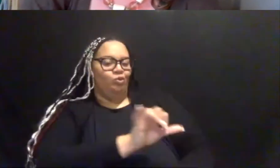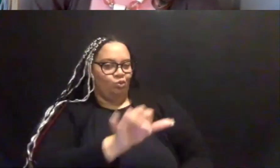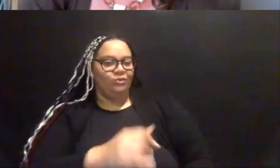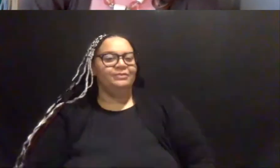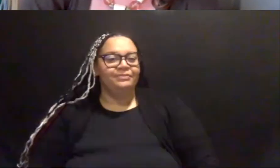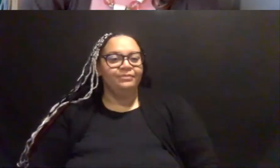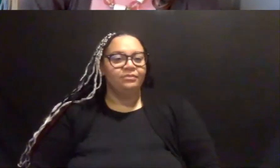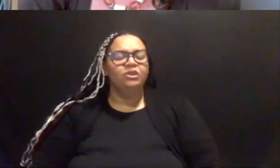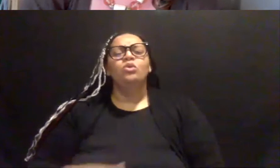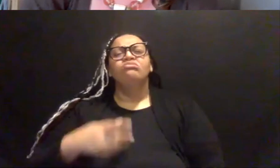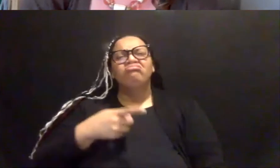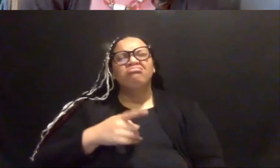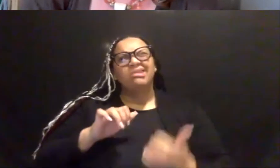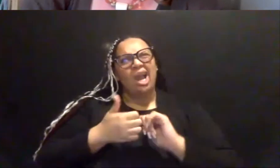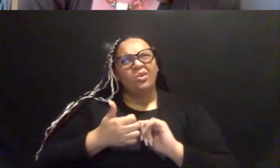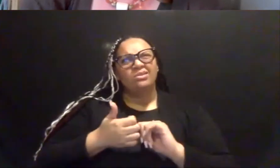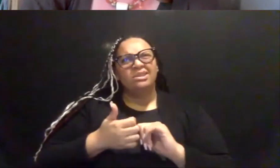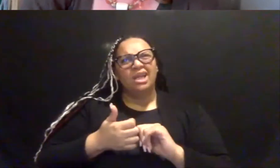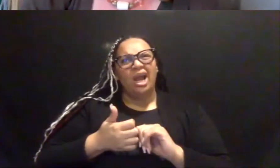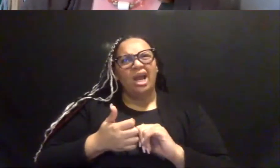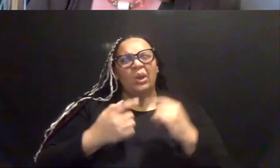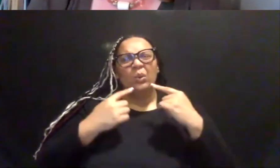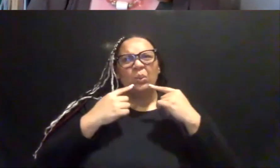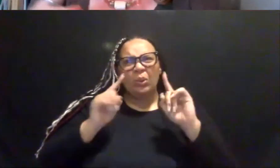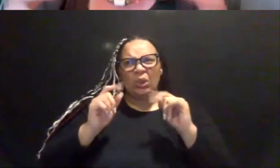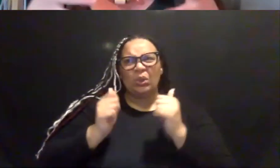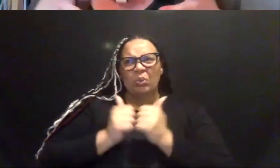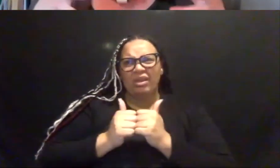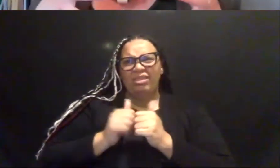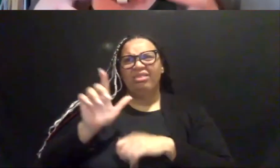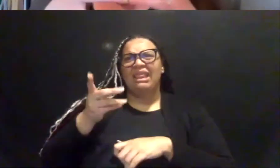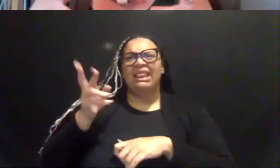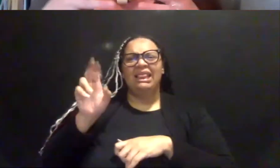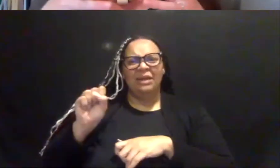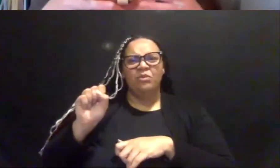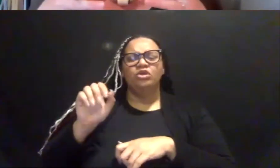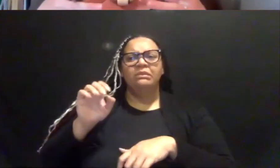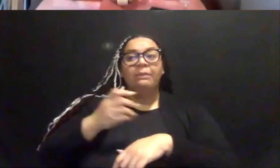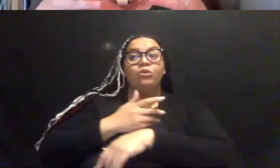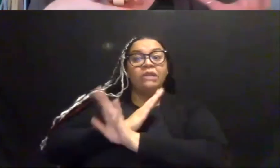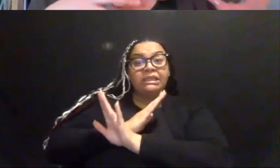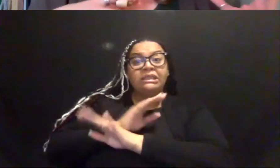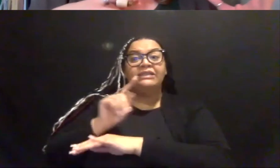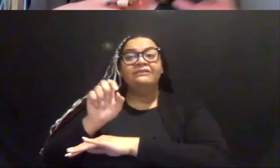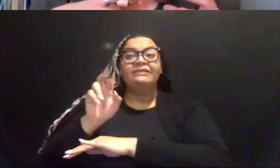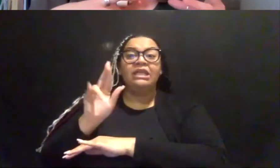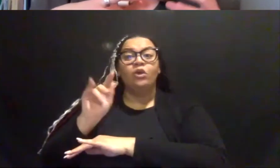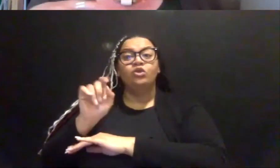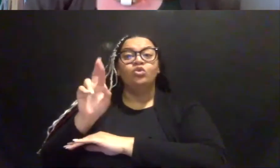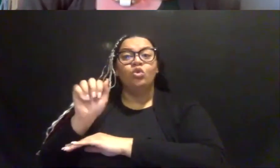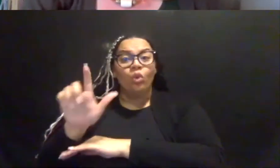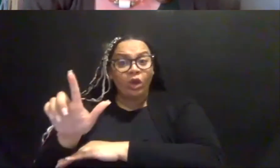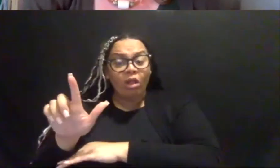So how does that work in with the lemurs being kind of territorial? Is it just within those large groups, or are the males the ones who are